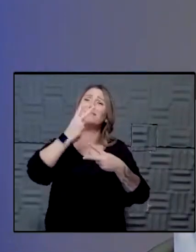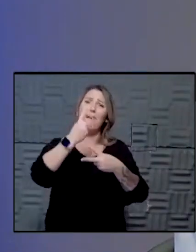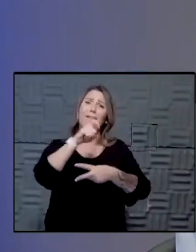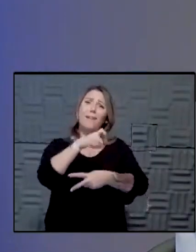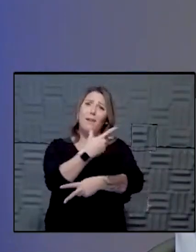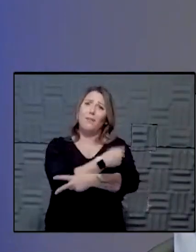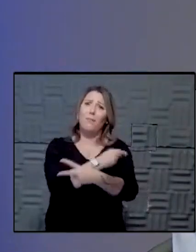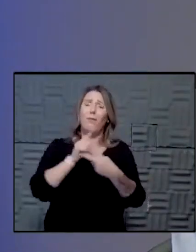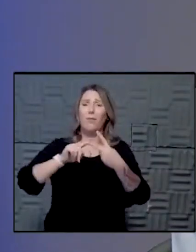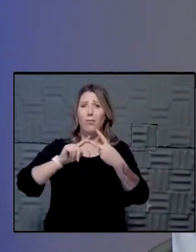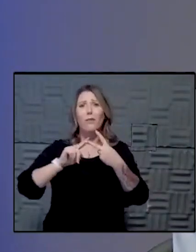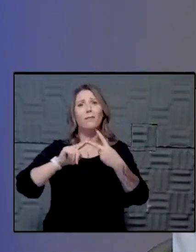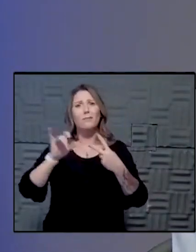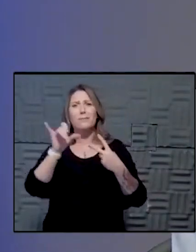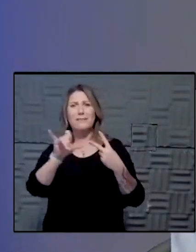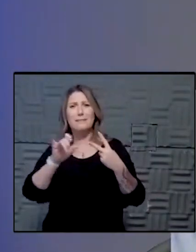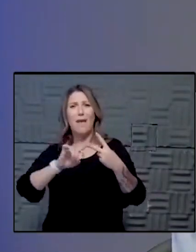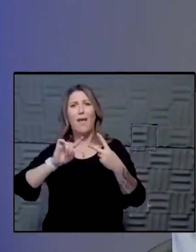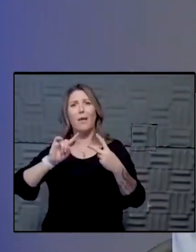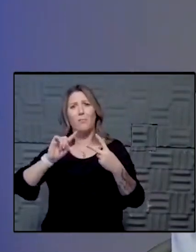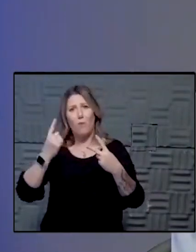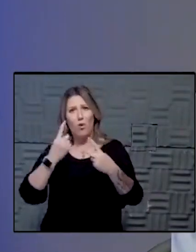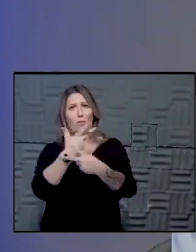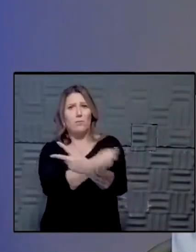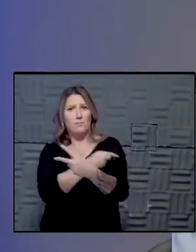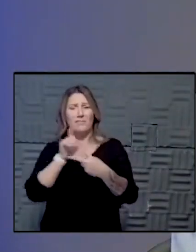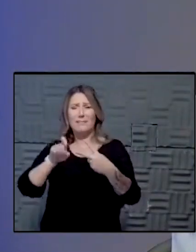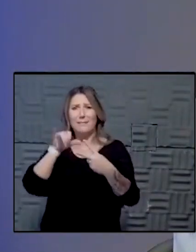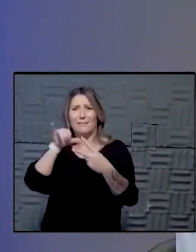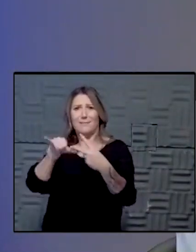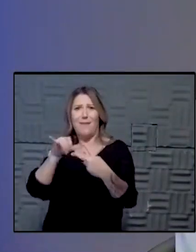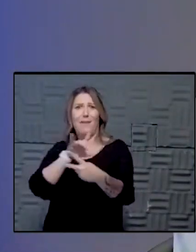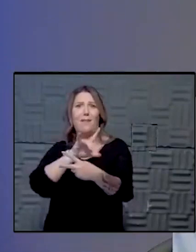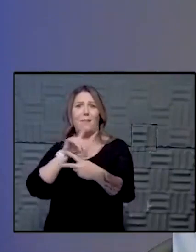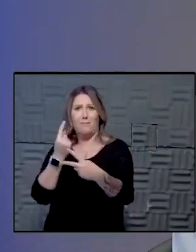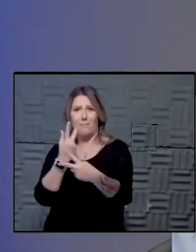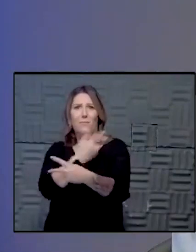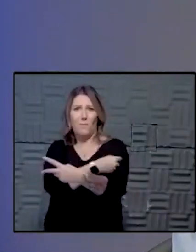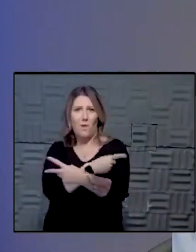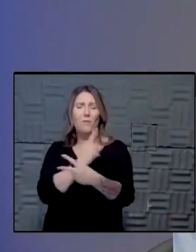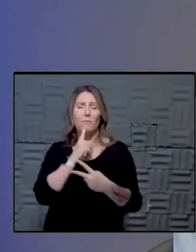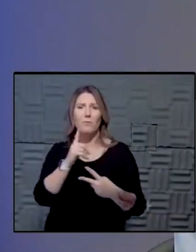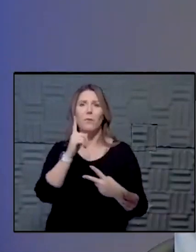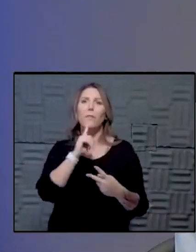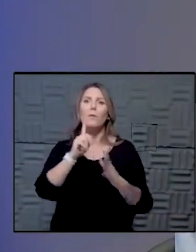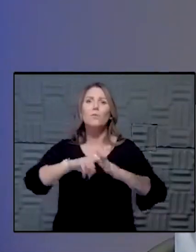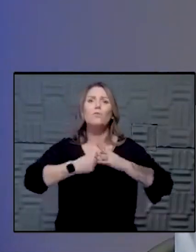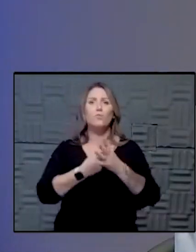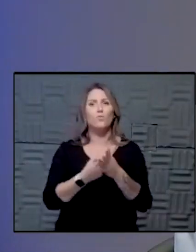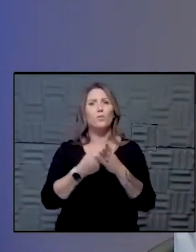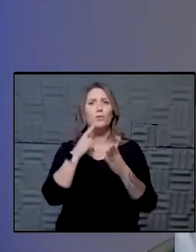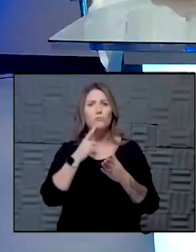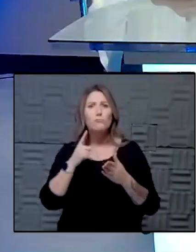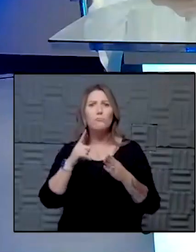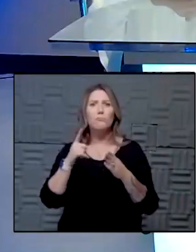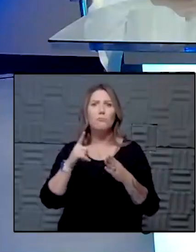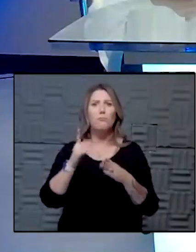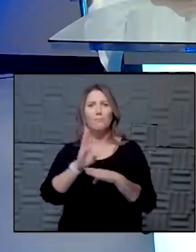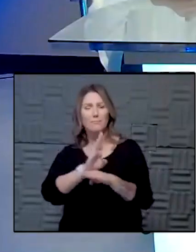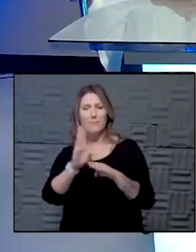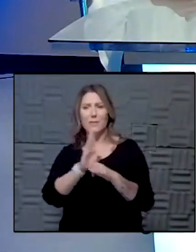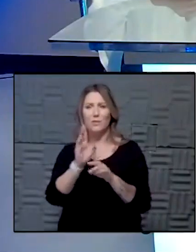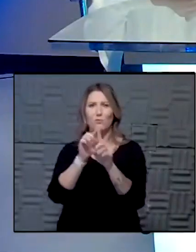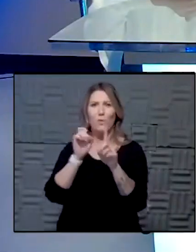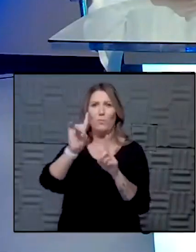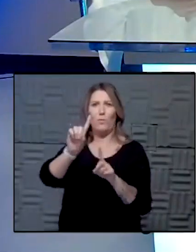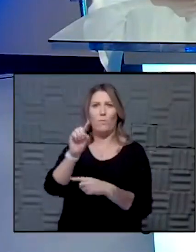That's the best guidance, and I would stick with the original company or the original vaccination that you got for your first shot. Yeah, I think that's kind of